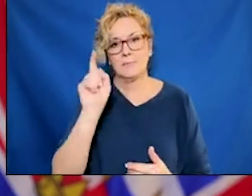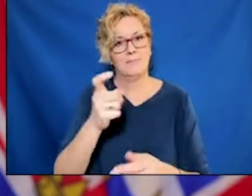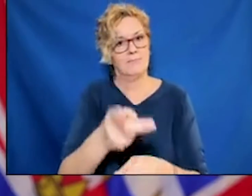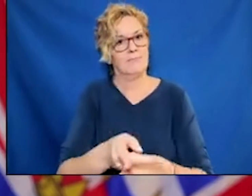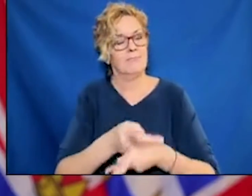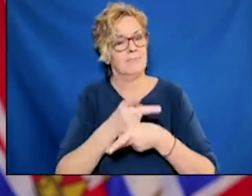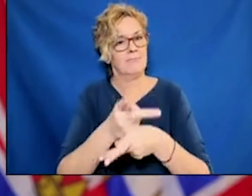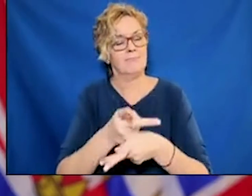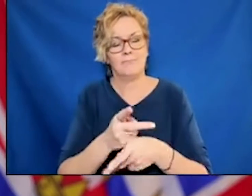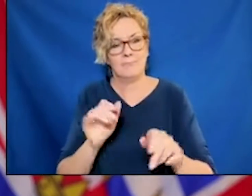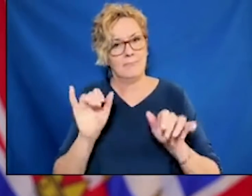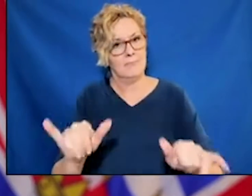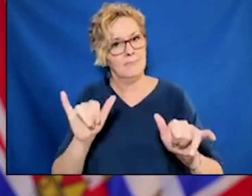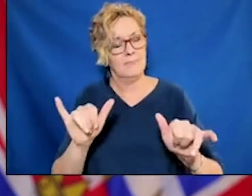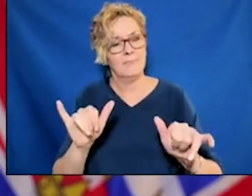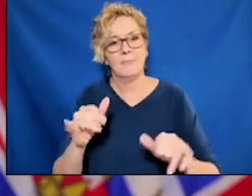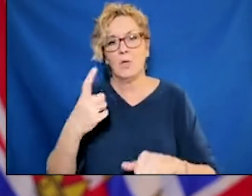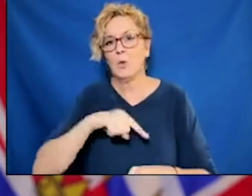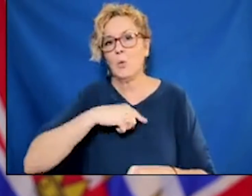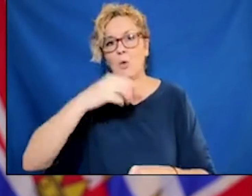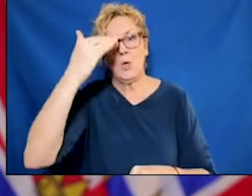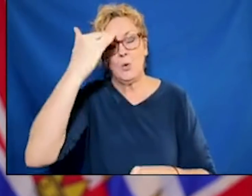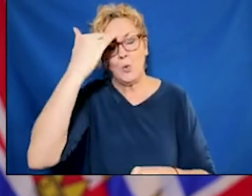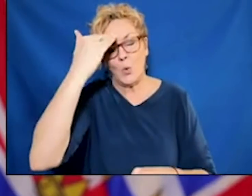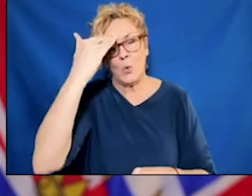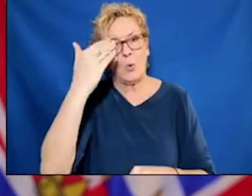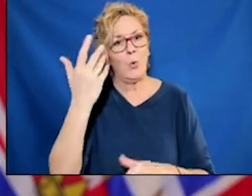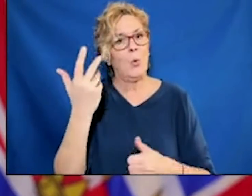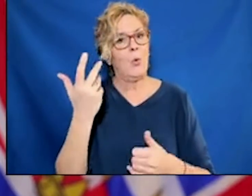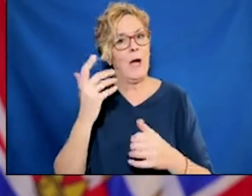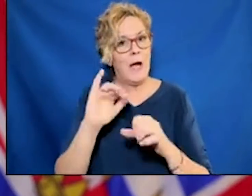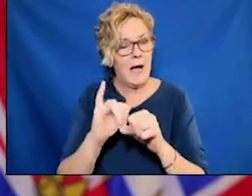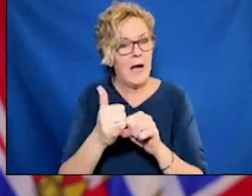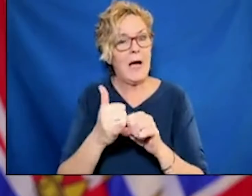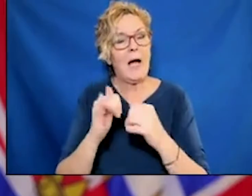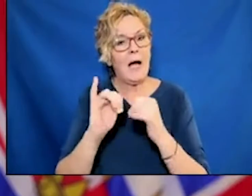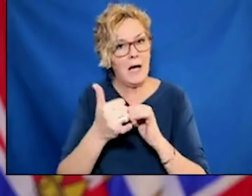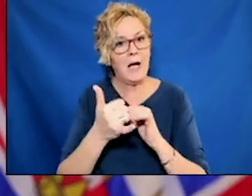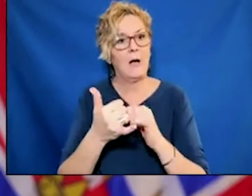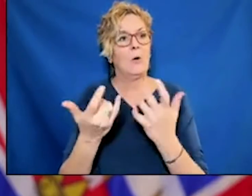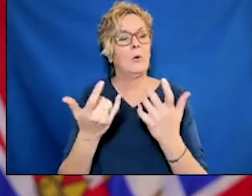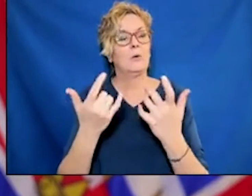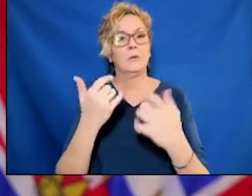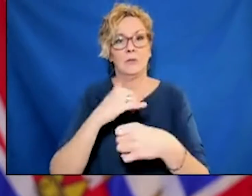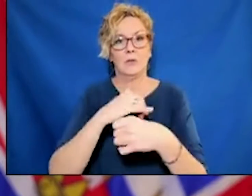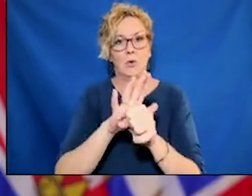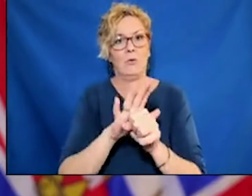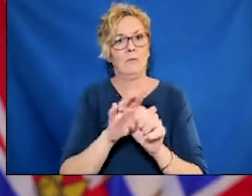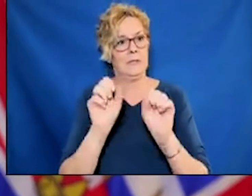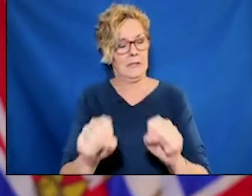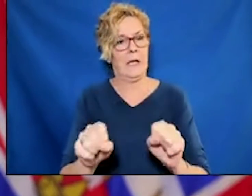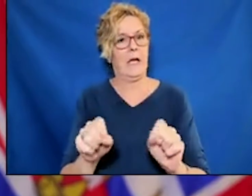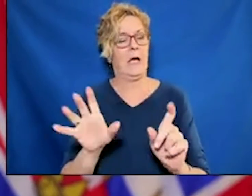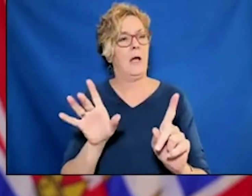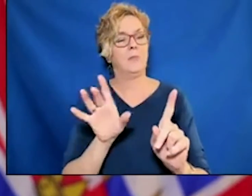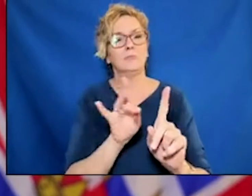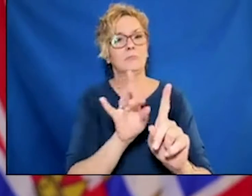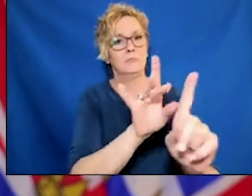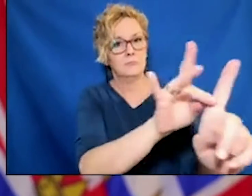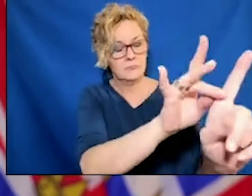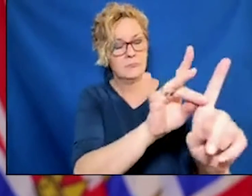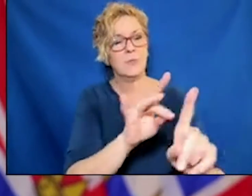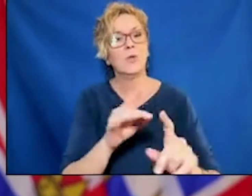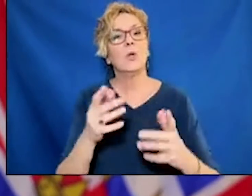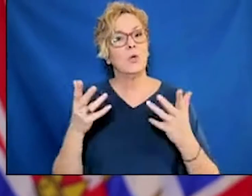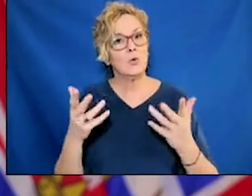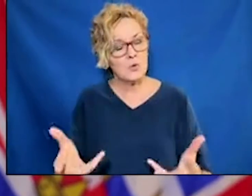the spread. It's to keep everybody who has not yet been vaccinated as safe as possible in this period